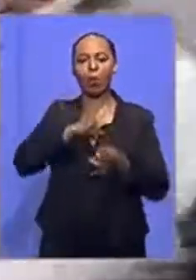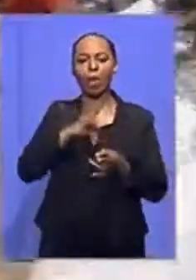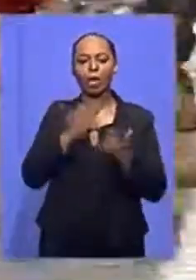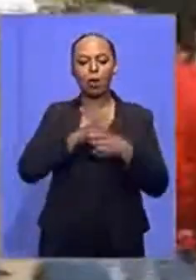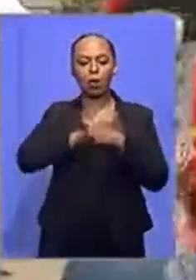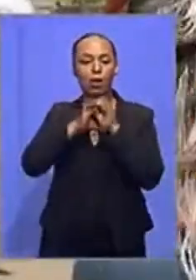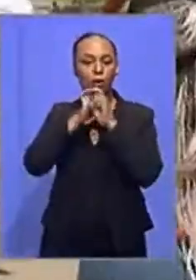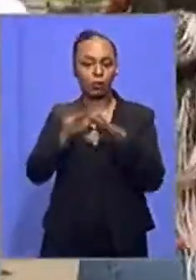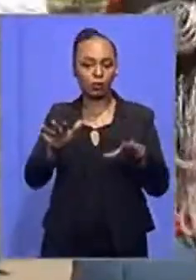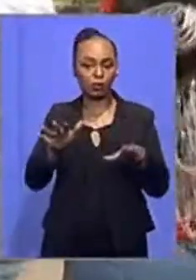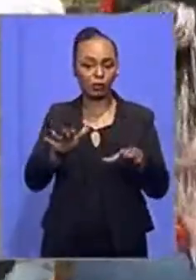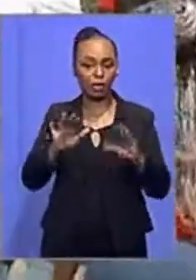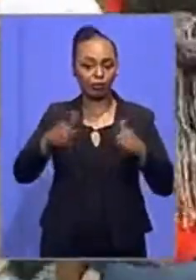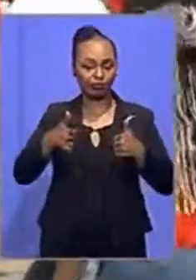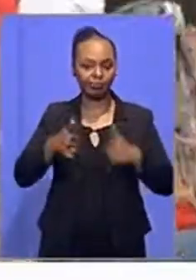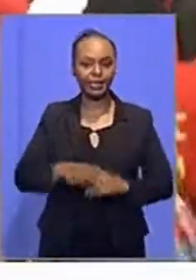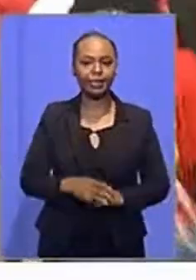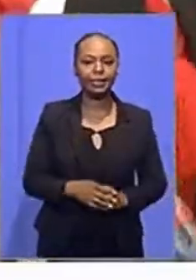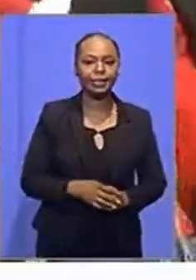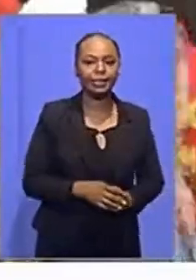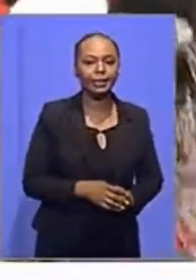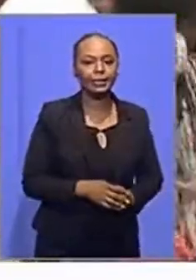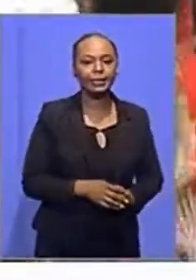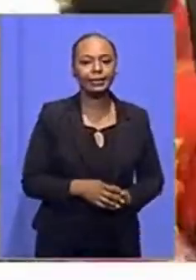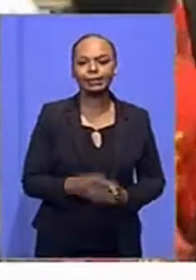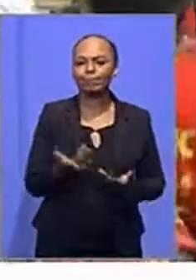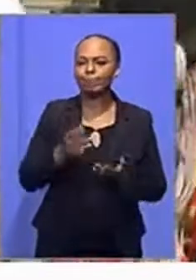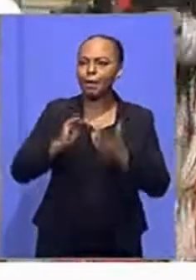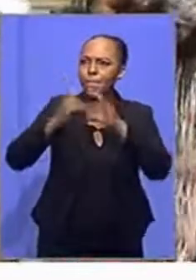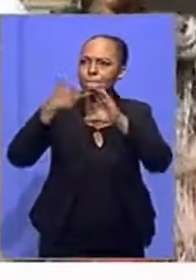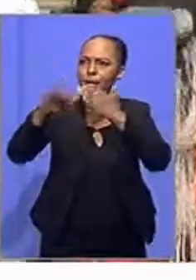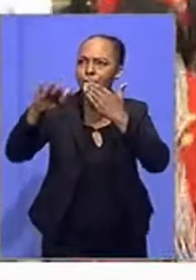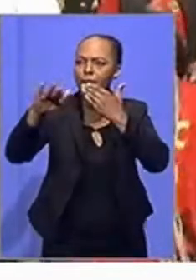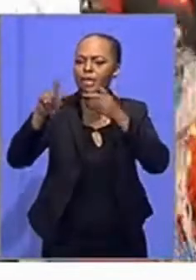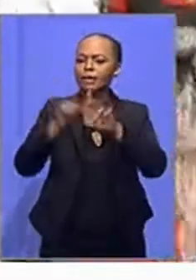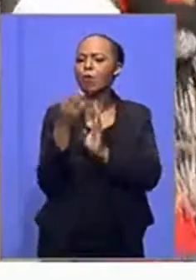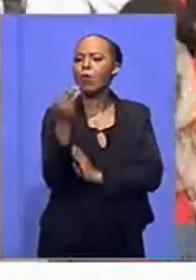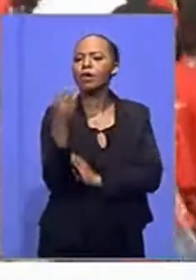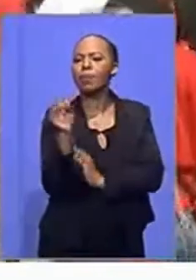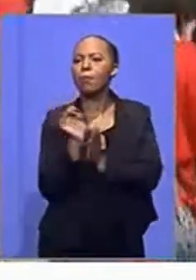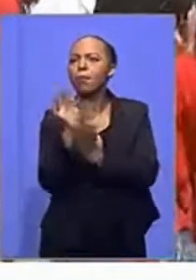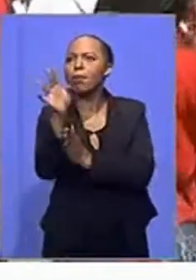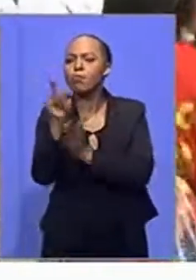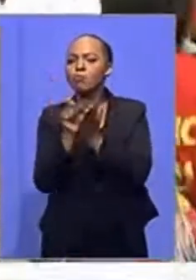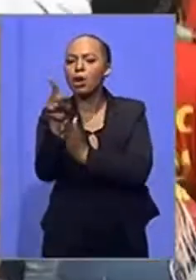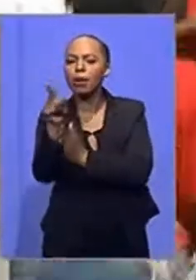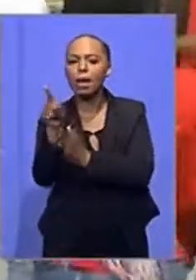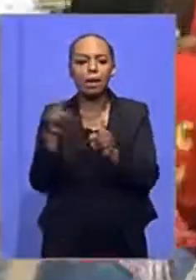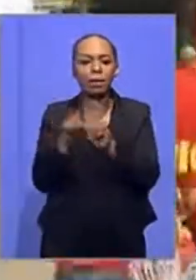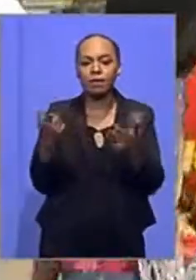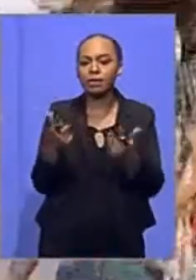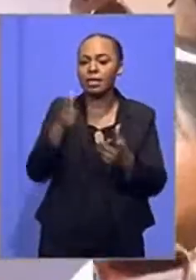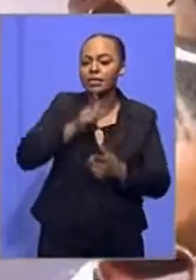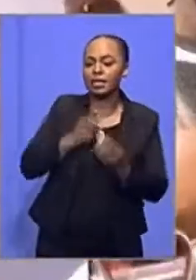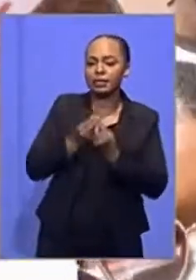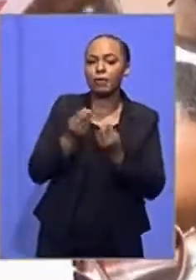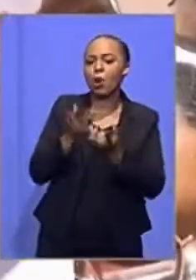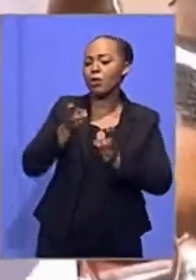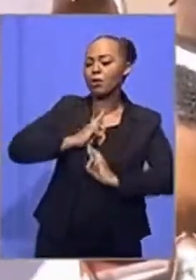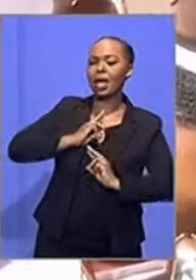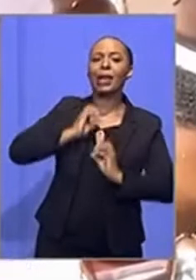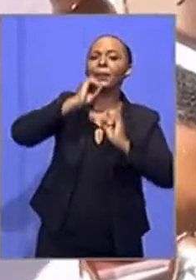degree dithuto tse fapaneng. Ha re fitla mona jwale ba hana ho hira tsena ba hana ho di etsa tjena re na